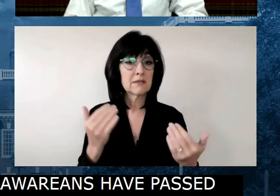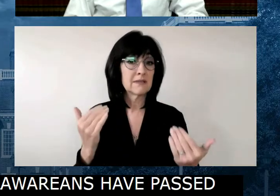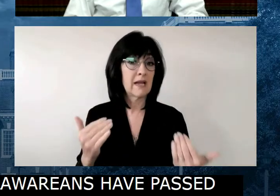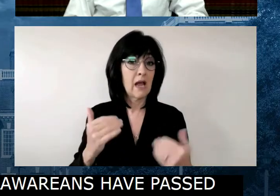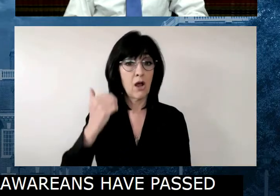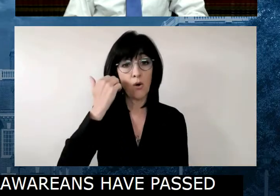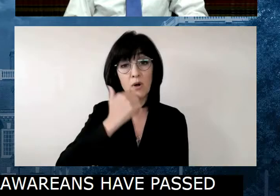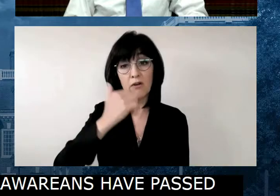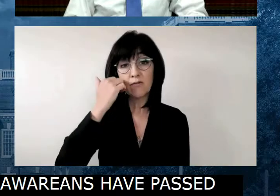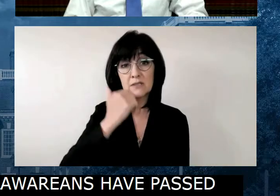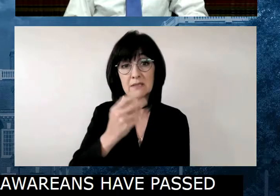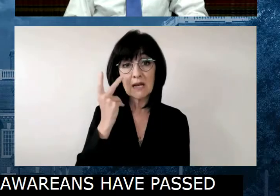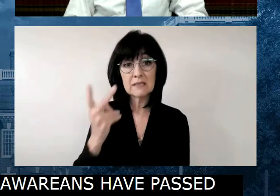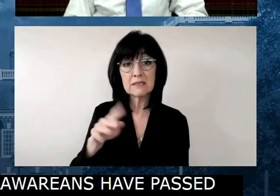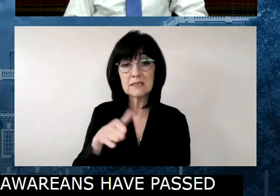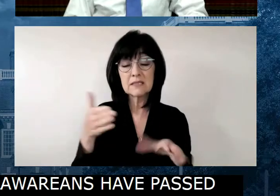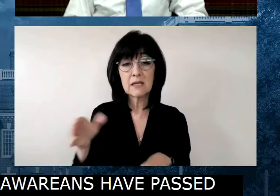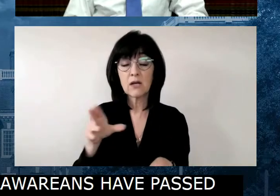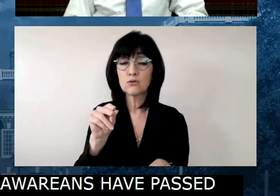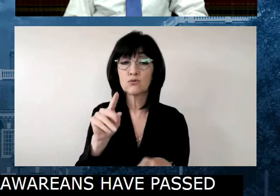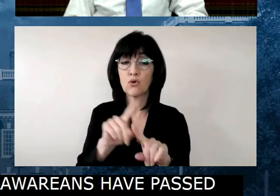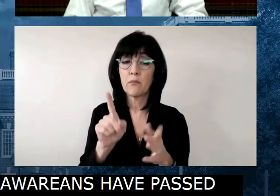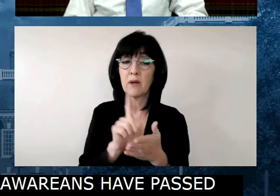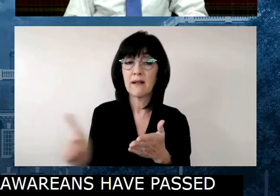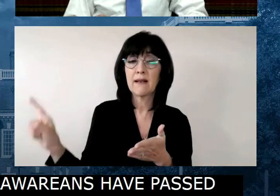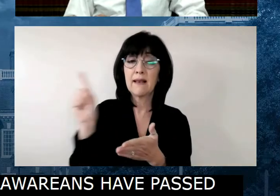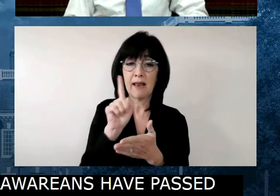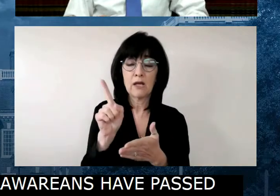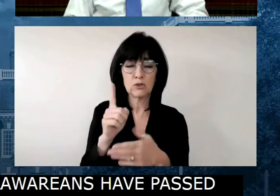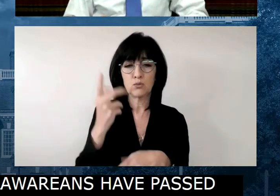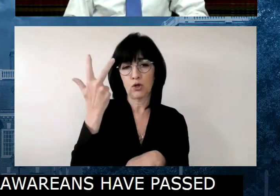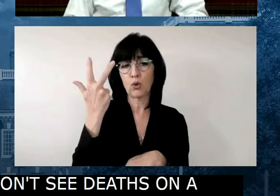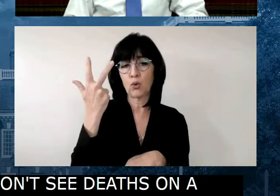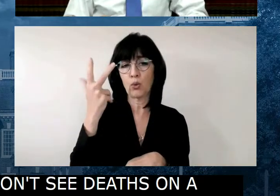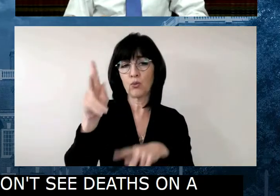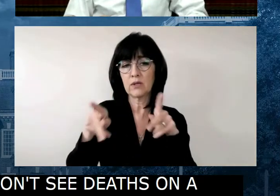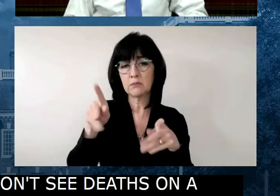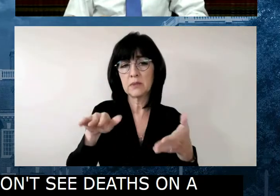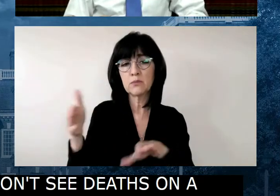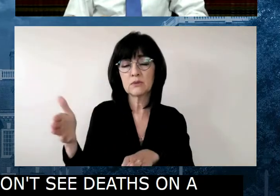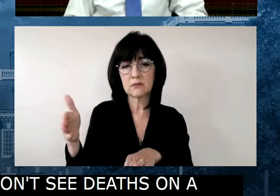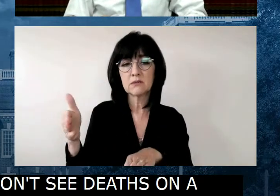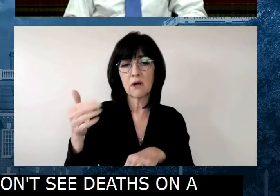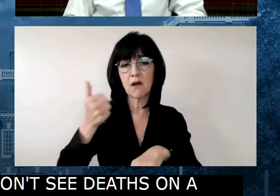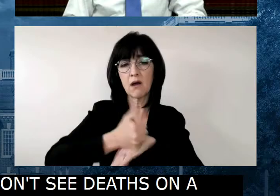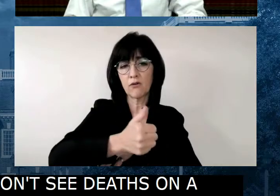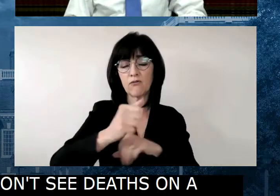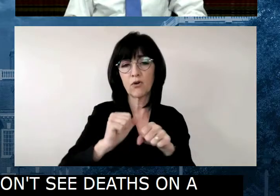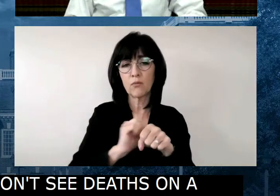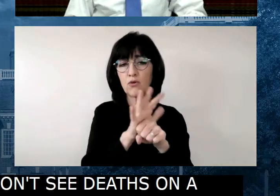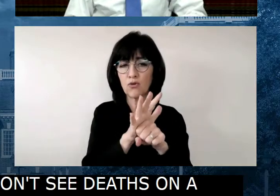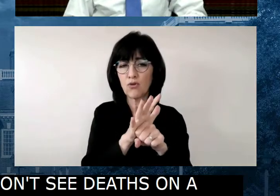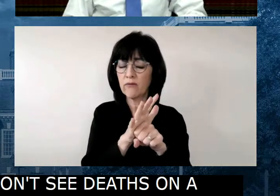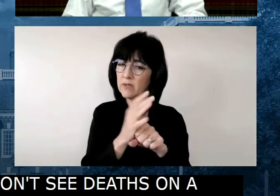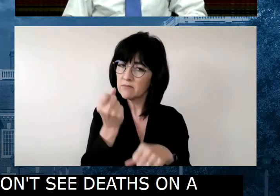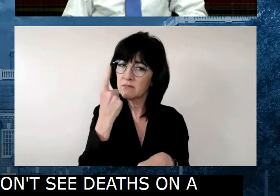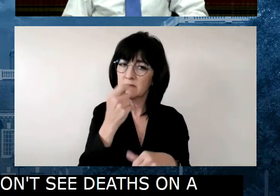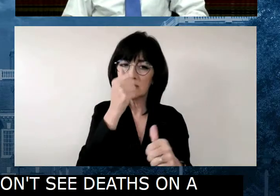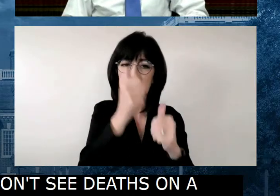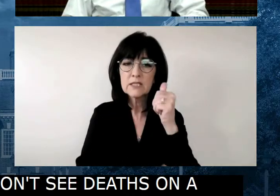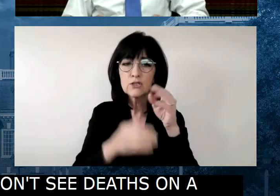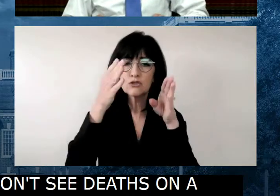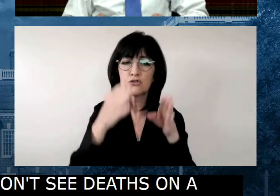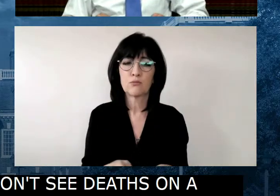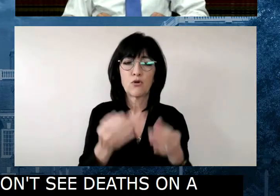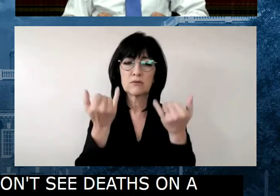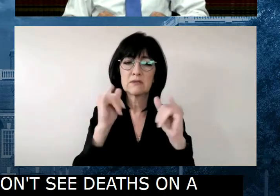last week from COVID-19. Of course, every one of those a precious life and a family member, a